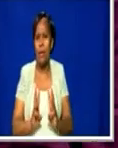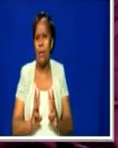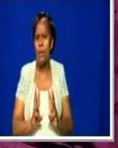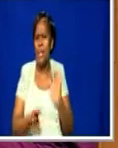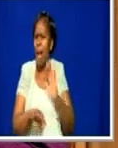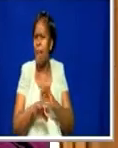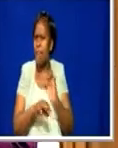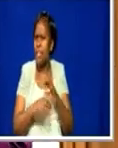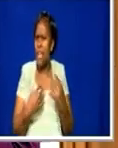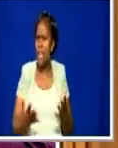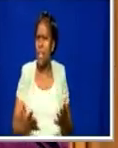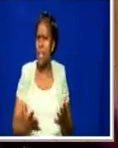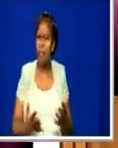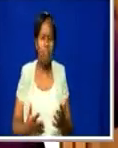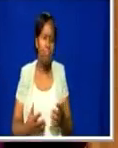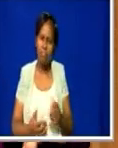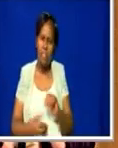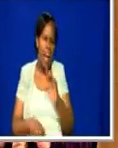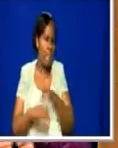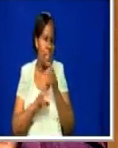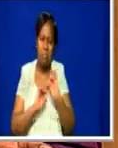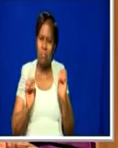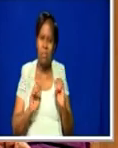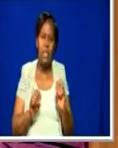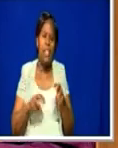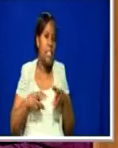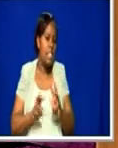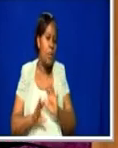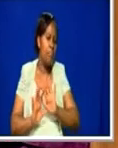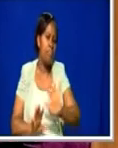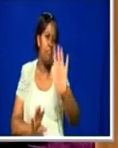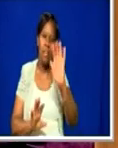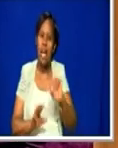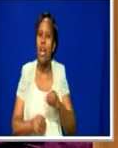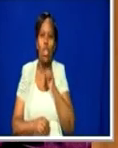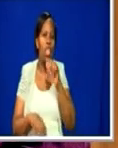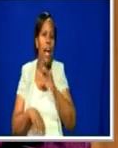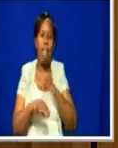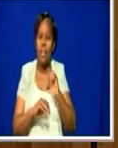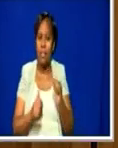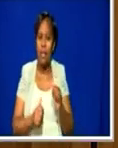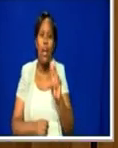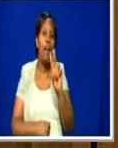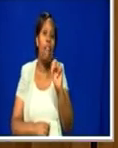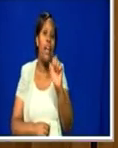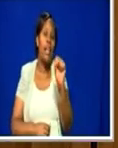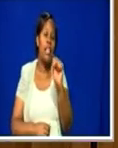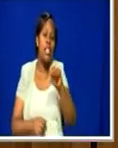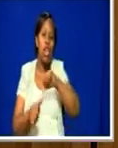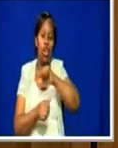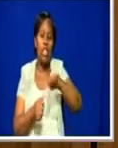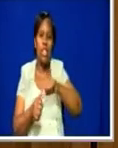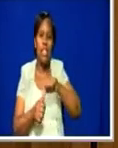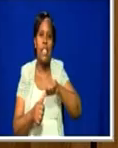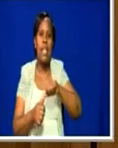affect anything or No, has not anything? really. Or Not just really. the way they are? Yes, just the way they are. Wow. Yes. That's so beautiful. Venus and Uranus, they